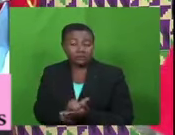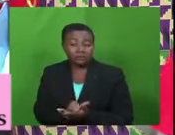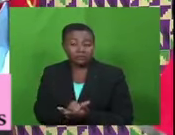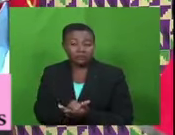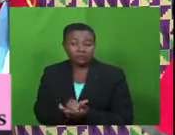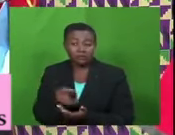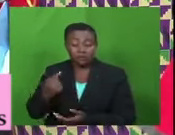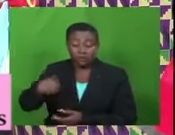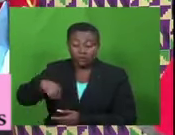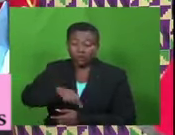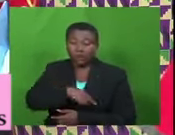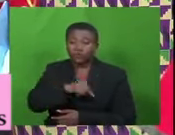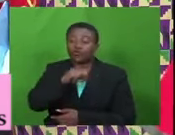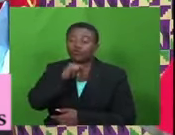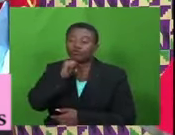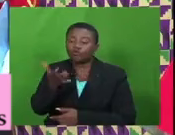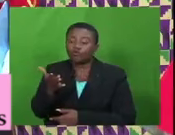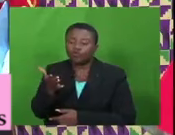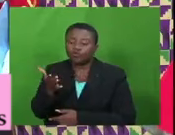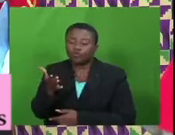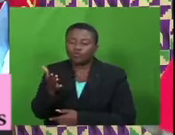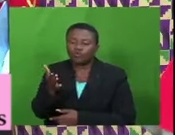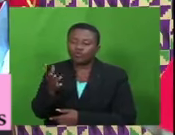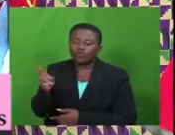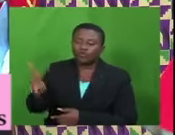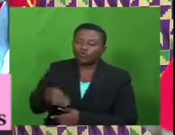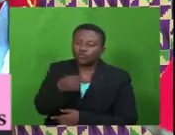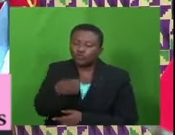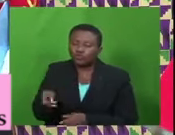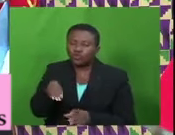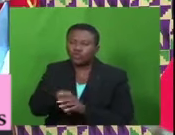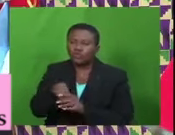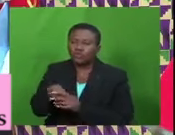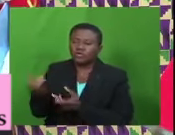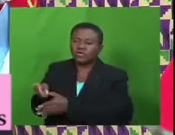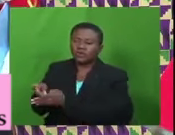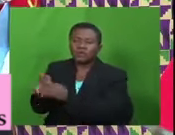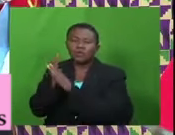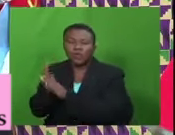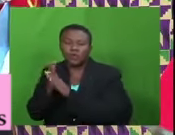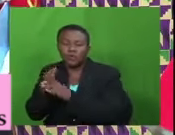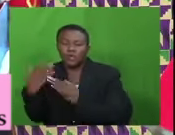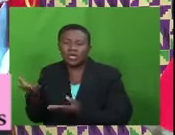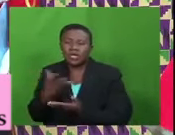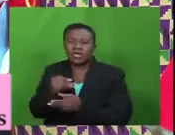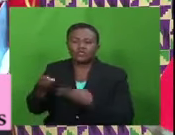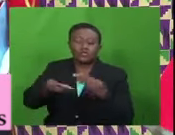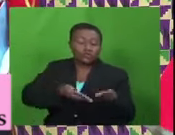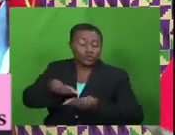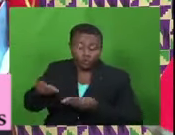have not been reckless in borrowing and in spending.